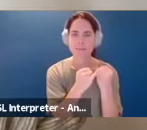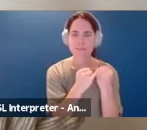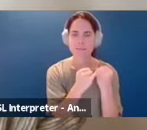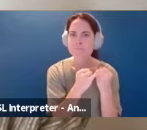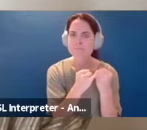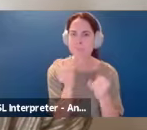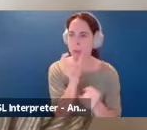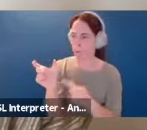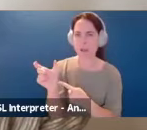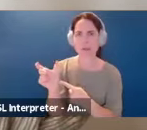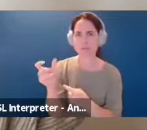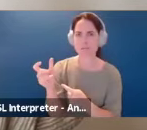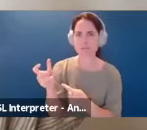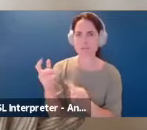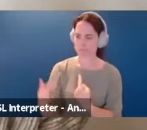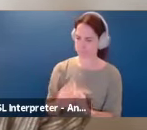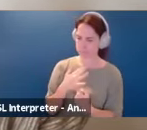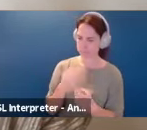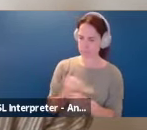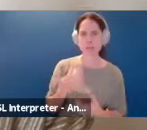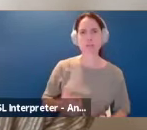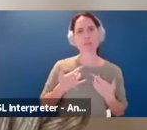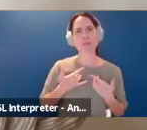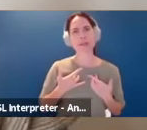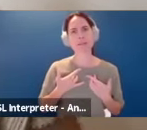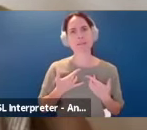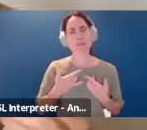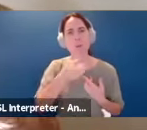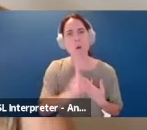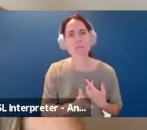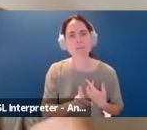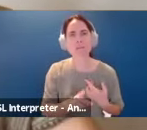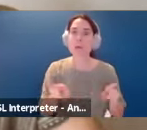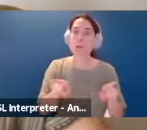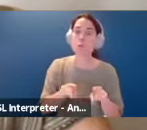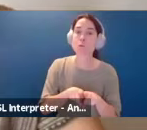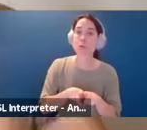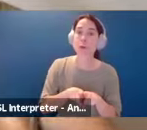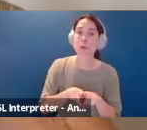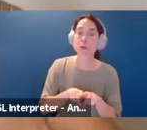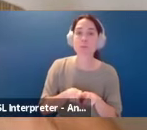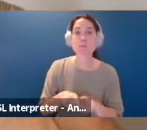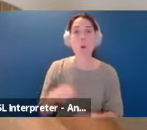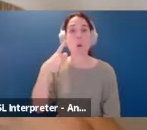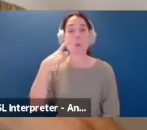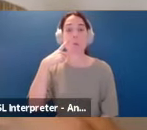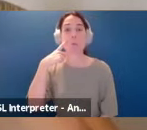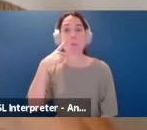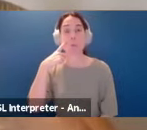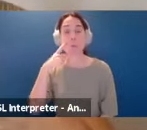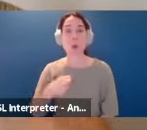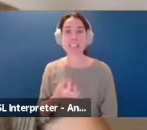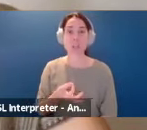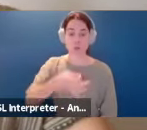supremacy how does that land and is there perhaps for some of us a kind of